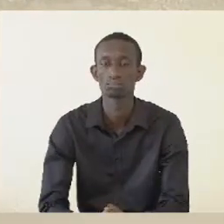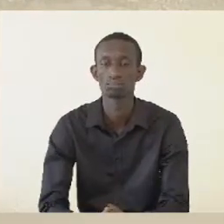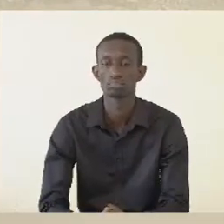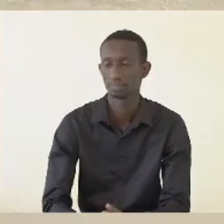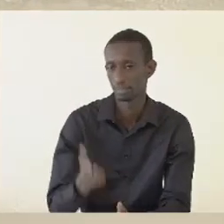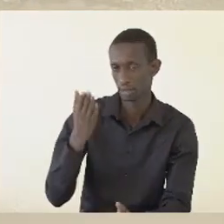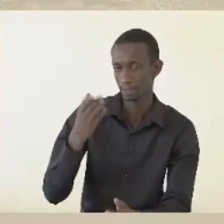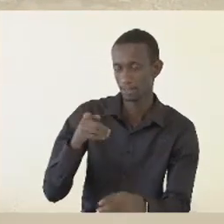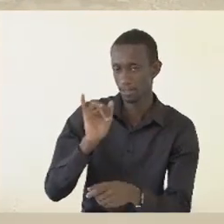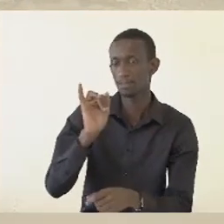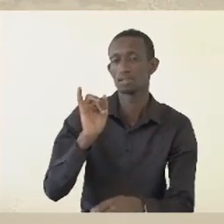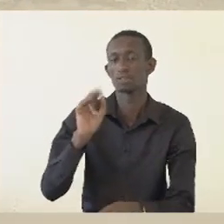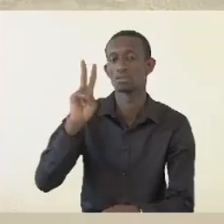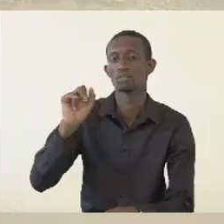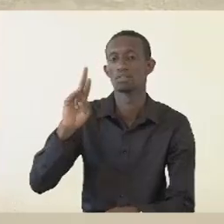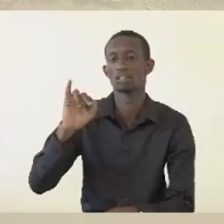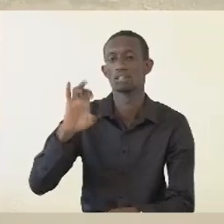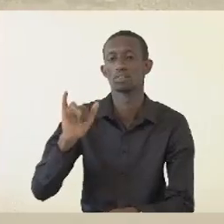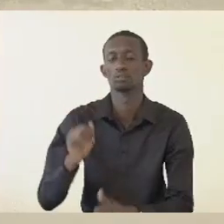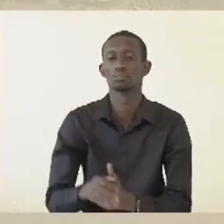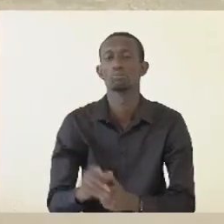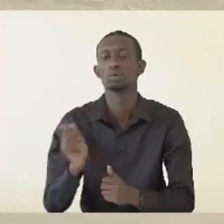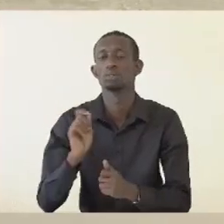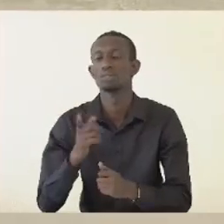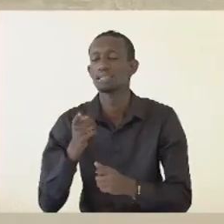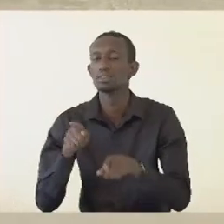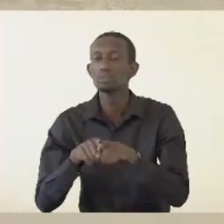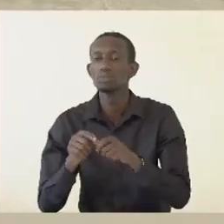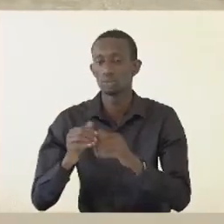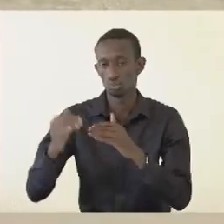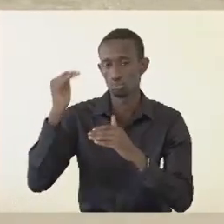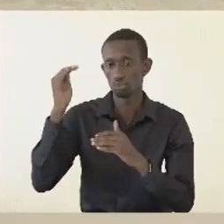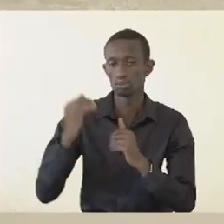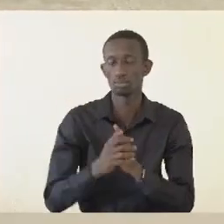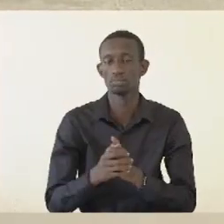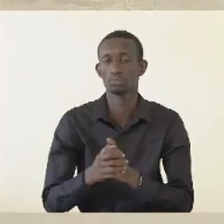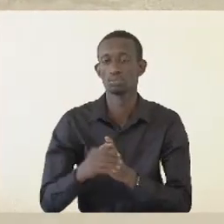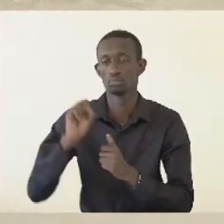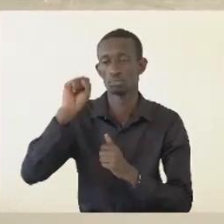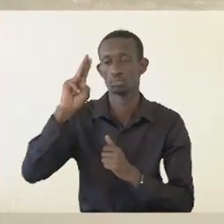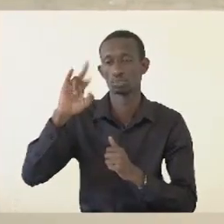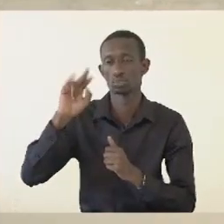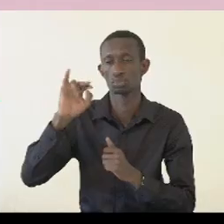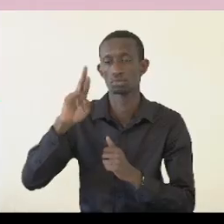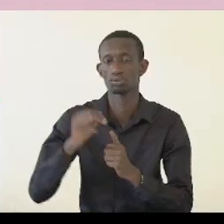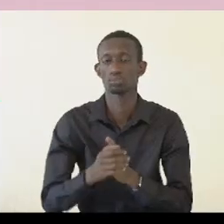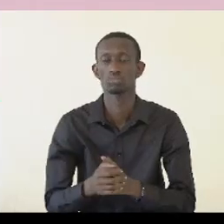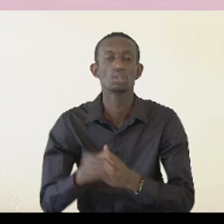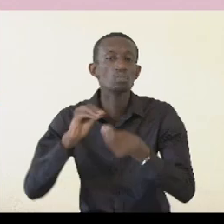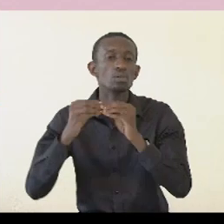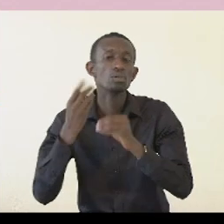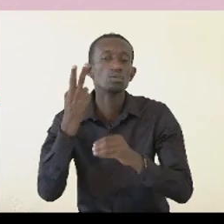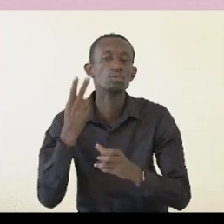valency, and we'll also write it as a superscript. On point number 2, and see here we